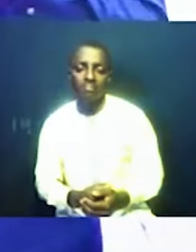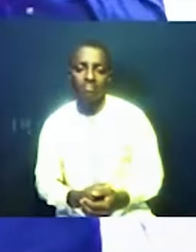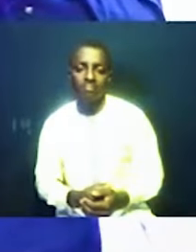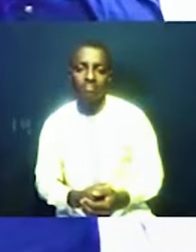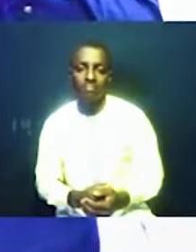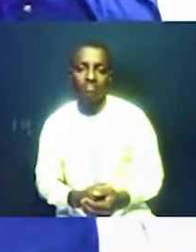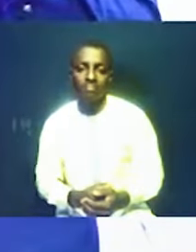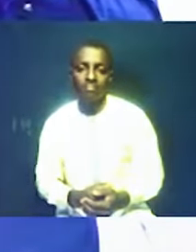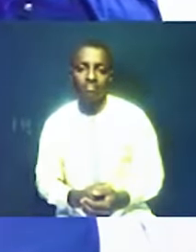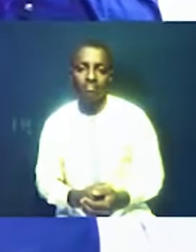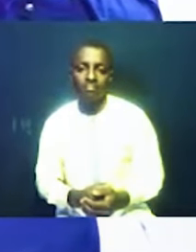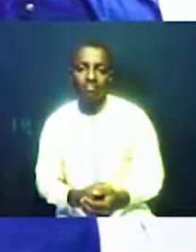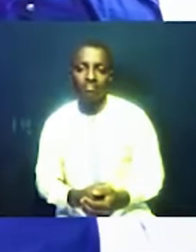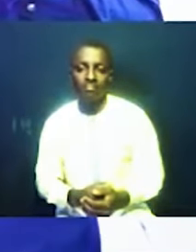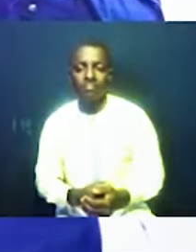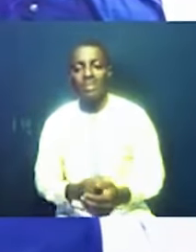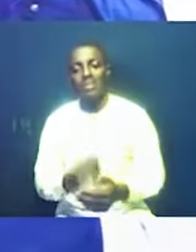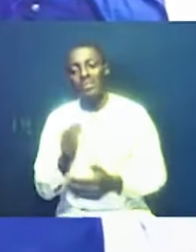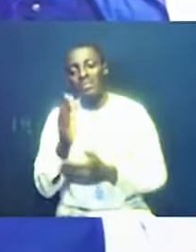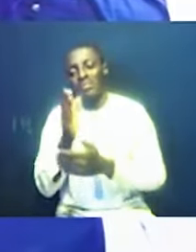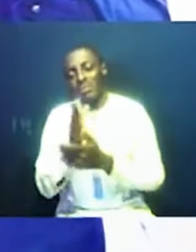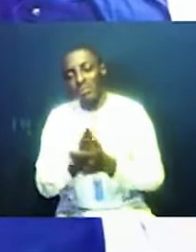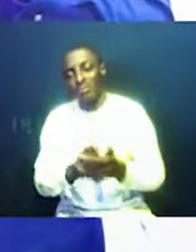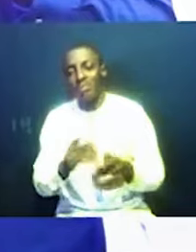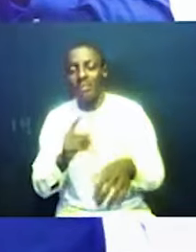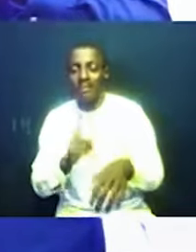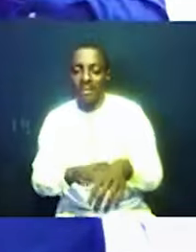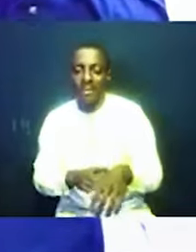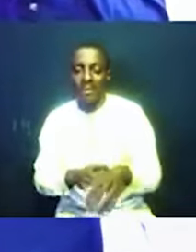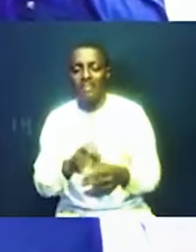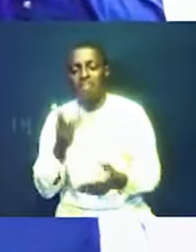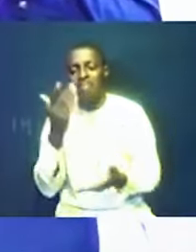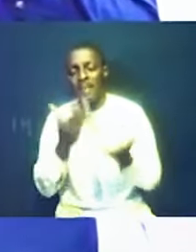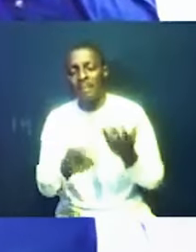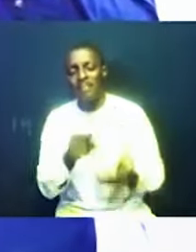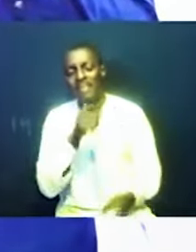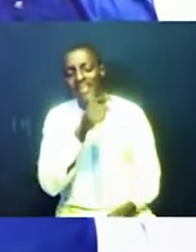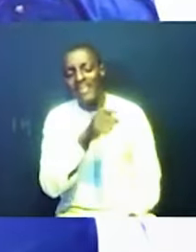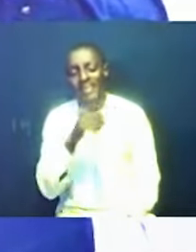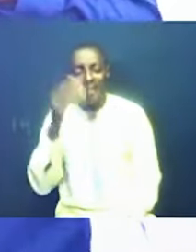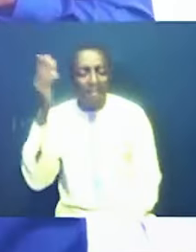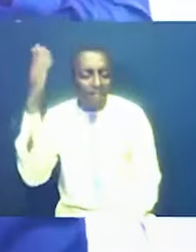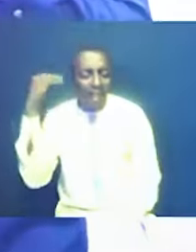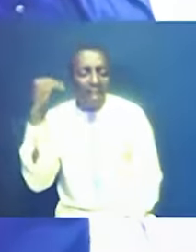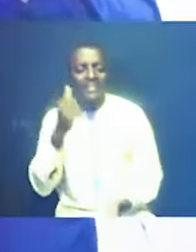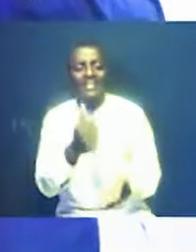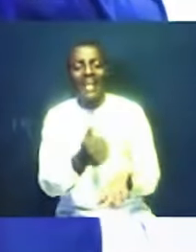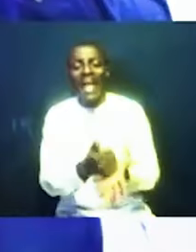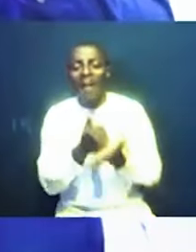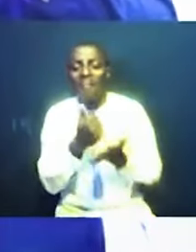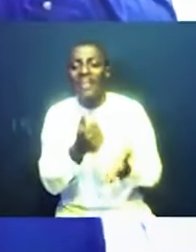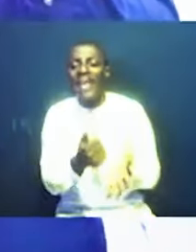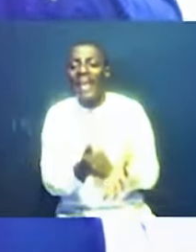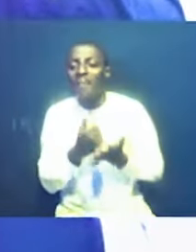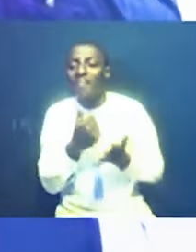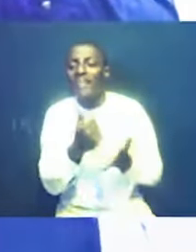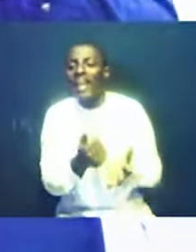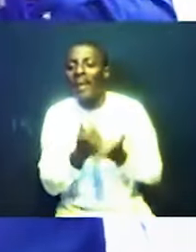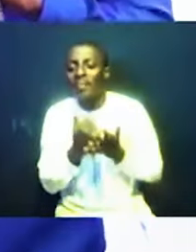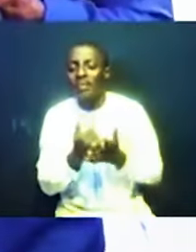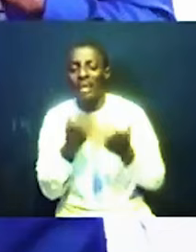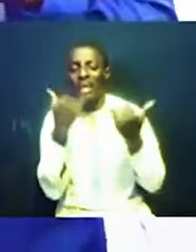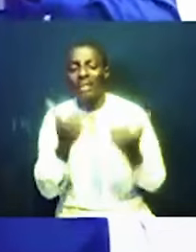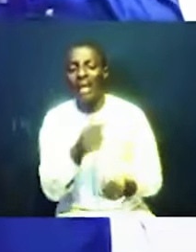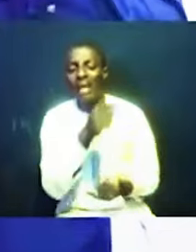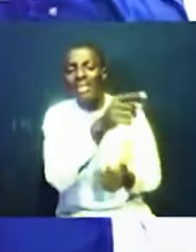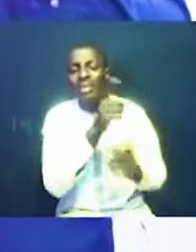sometimes it may be against your own values. So wabua minti. No, don't say that. Tode bi anayeni na sansu obi abua